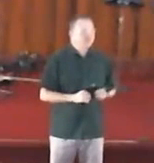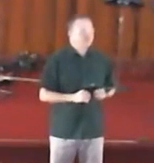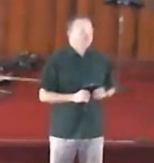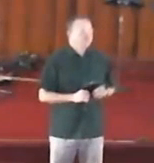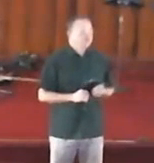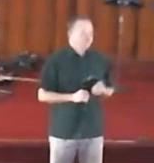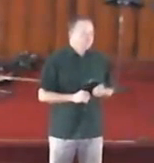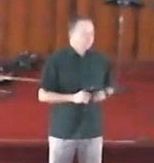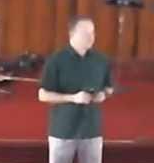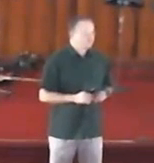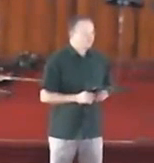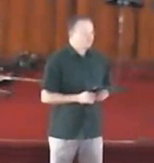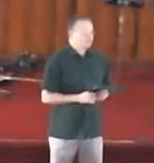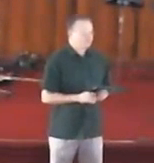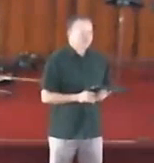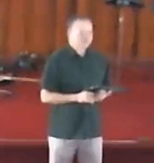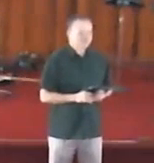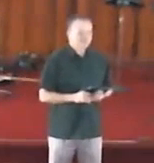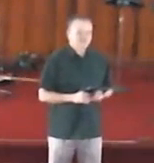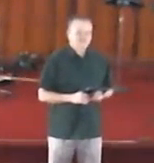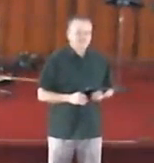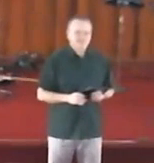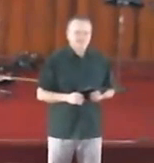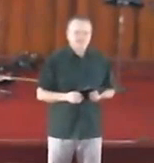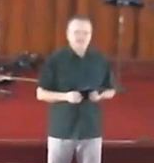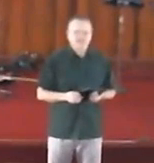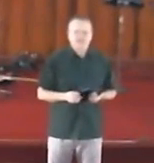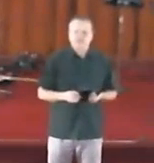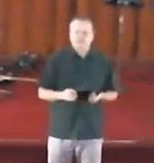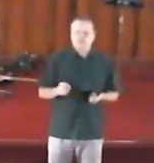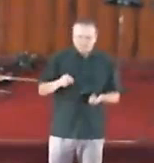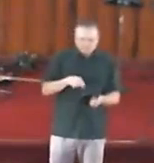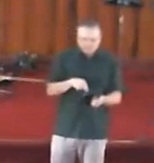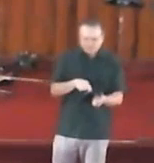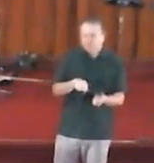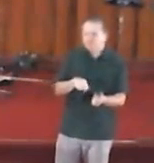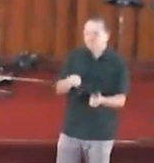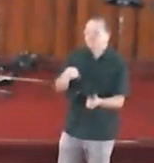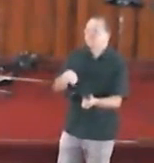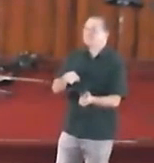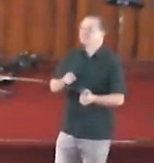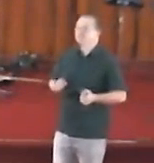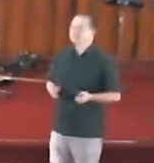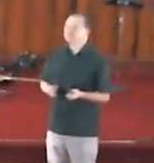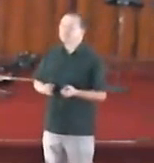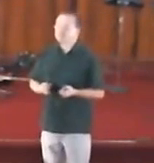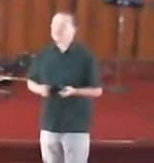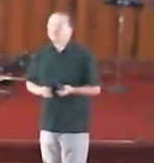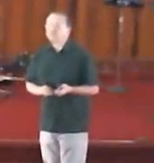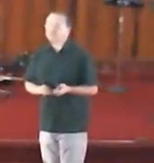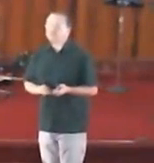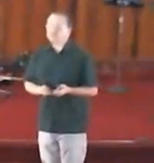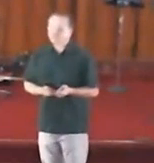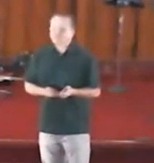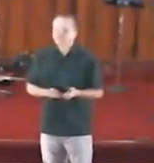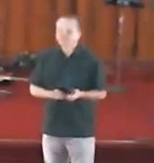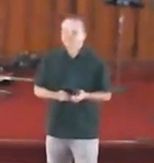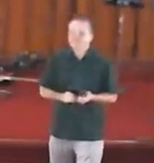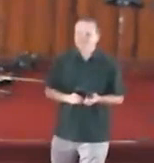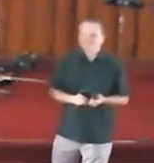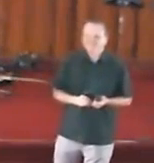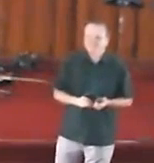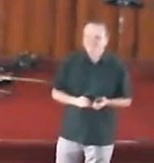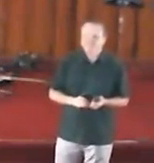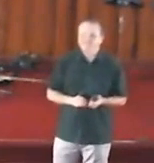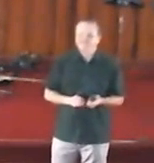vino sobre ellos. And the Holy Spirit came to them. ¿Cómo dice ahí que fue la oración de Pablo? What